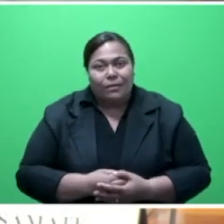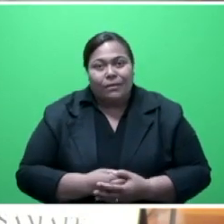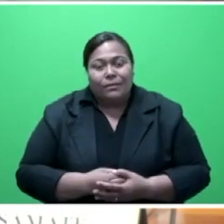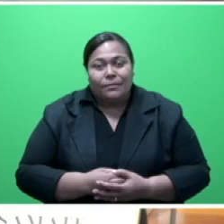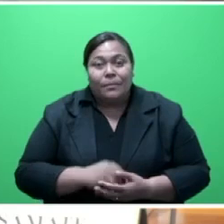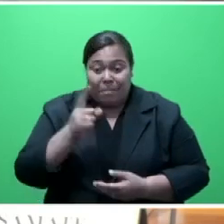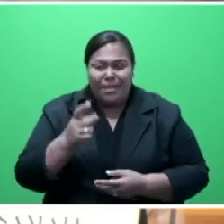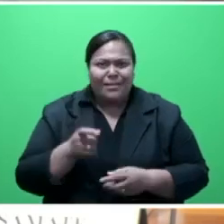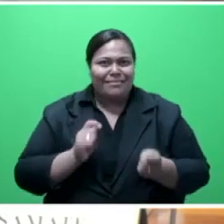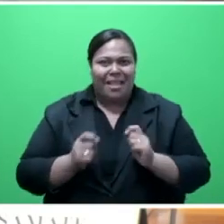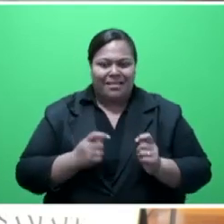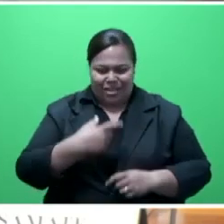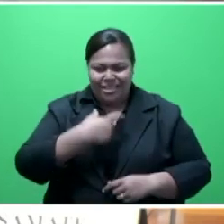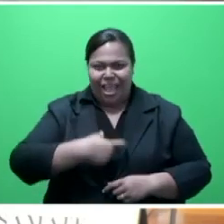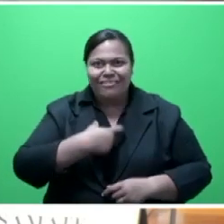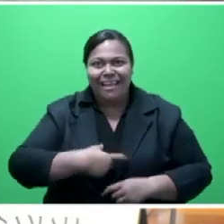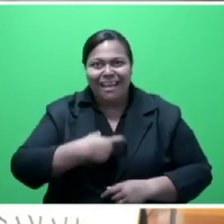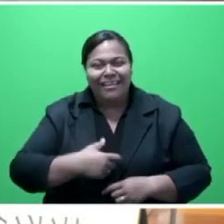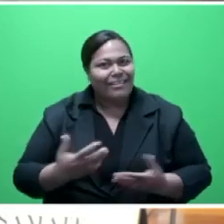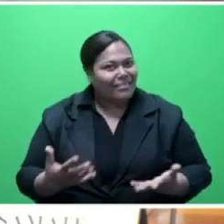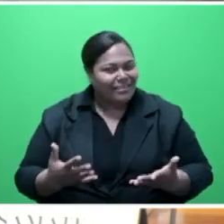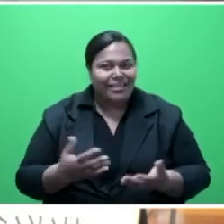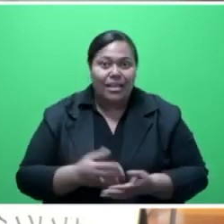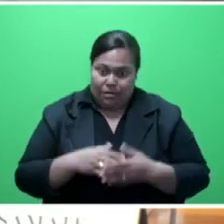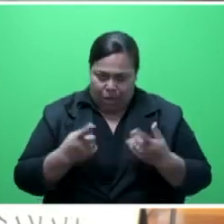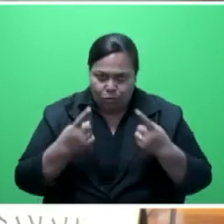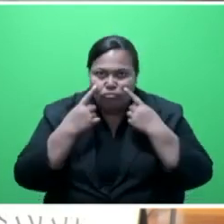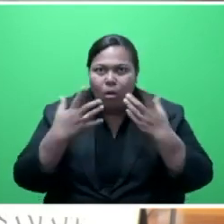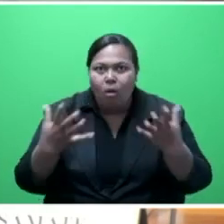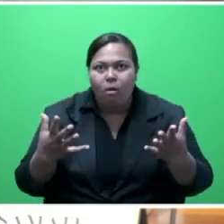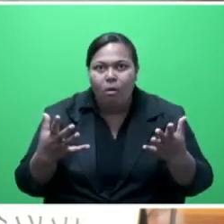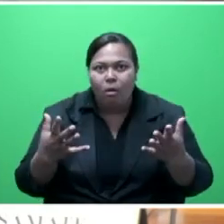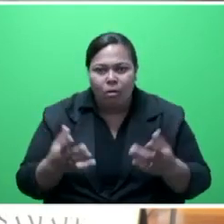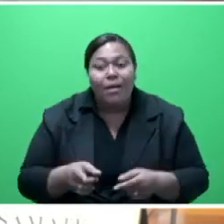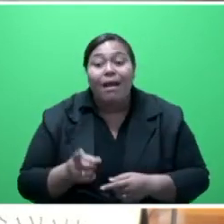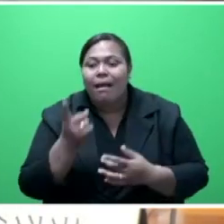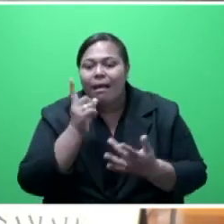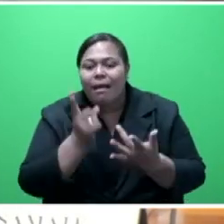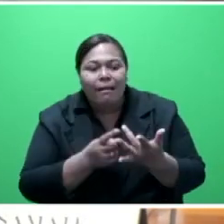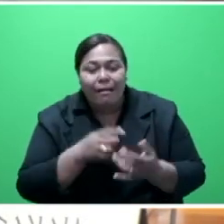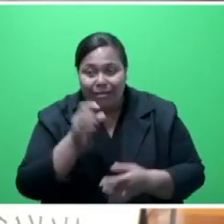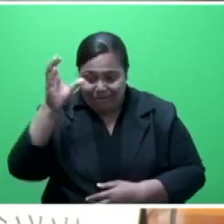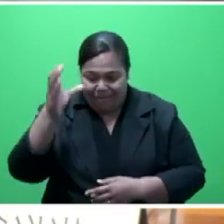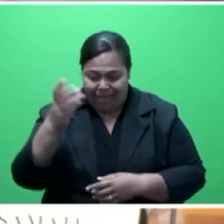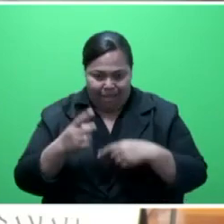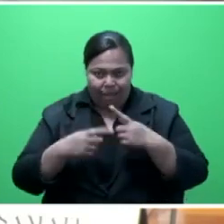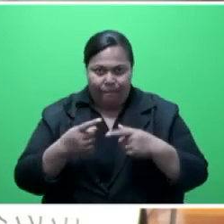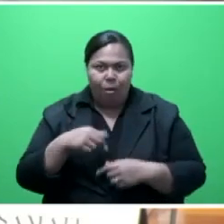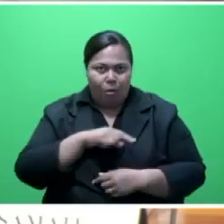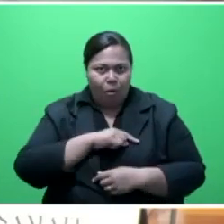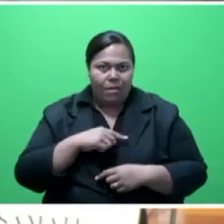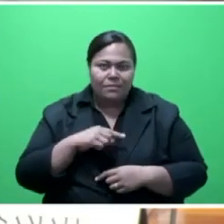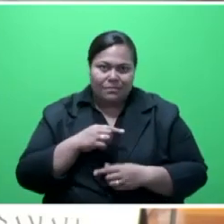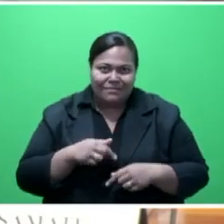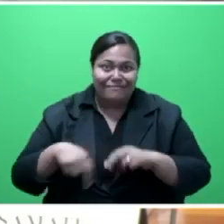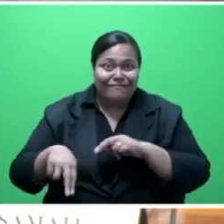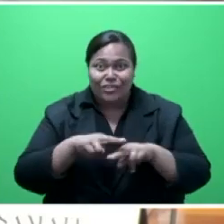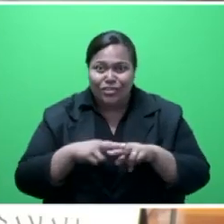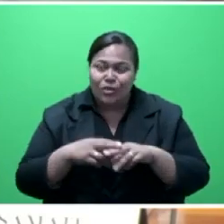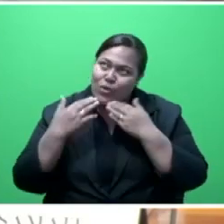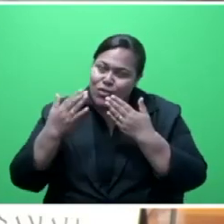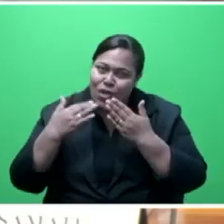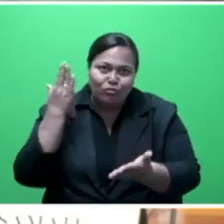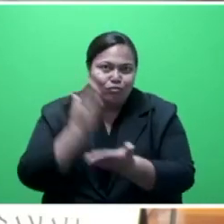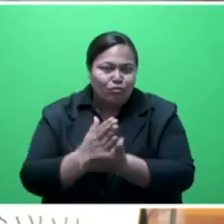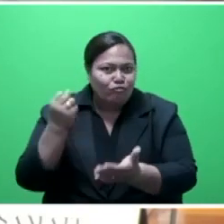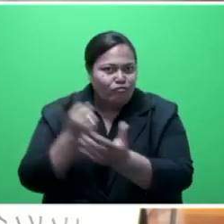character has cut both ways. It's also revealed the commitment of those who care about our country. We thank the true friends who have stepped forward to help us